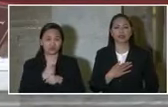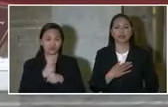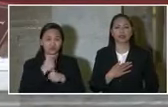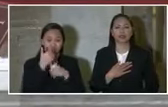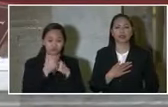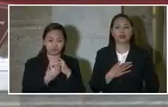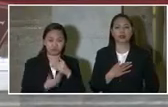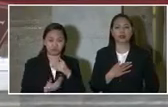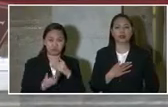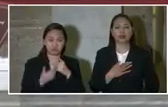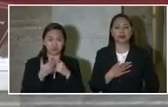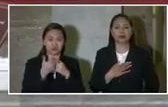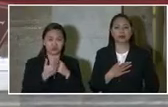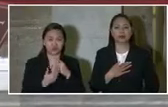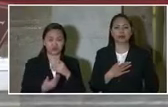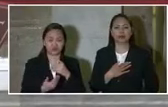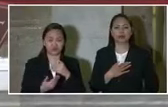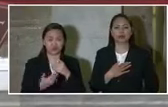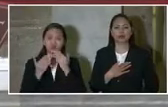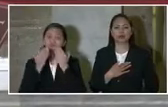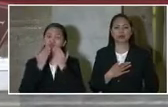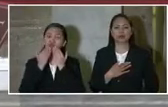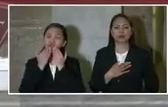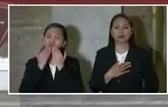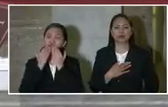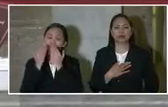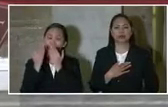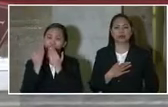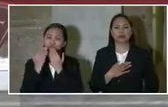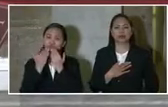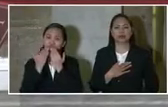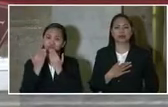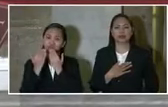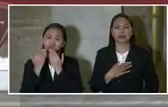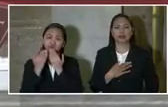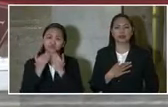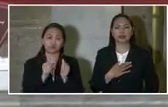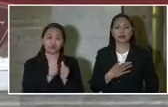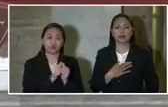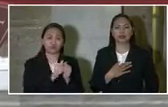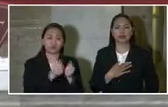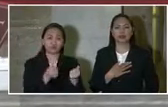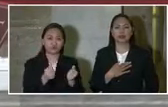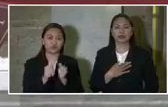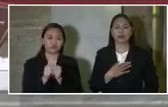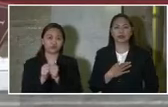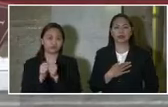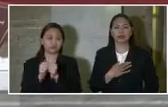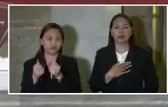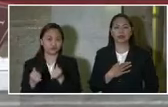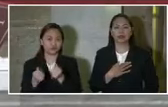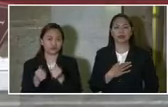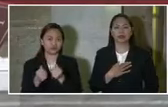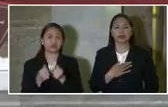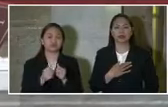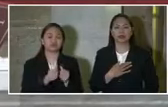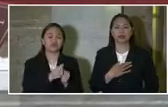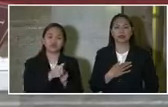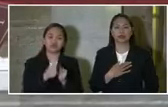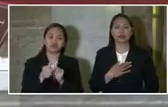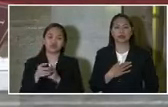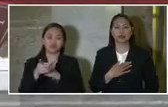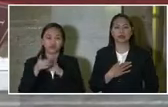bread and, giving thanks, broke it and gave it to his